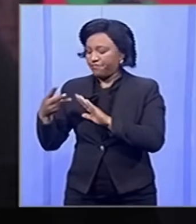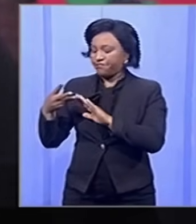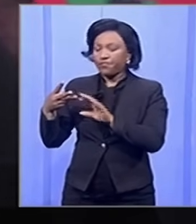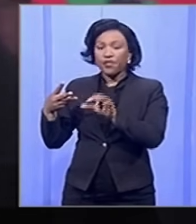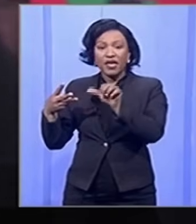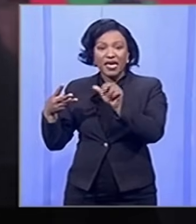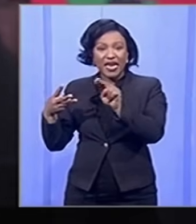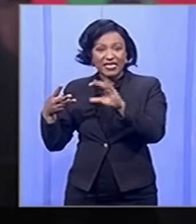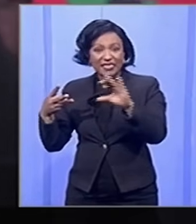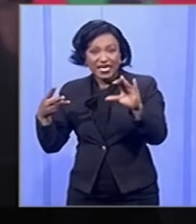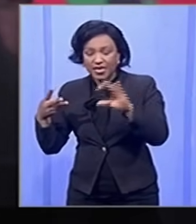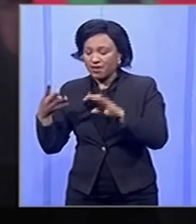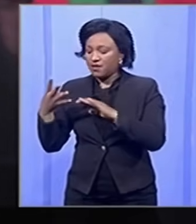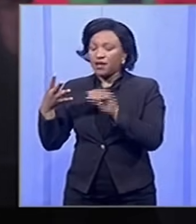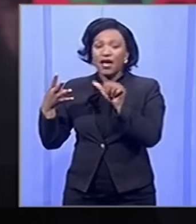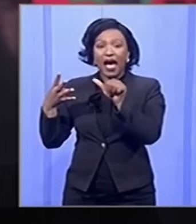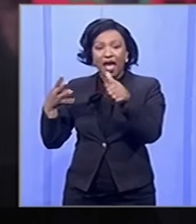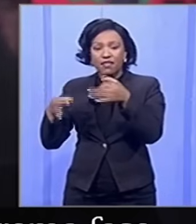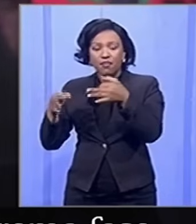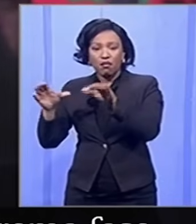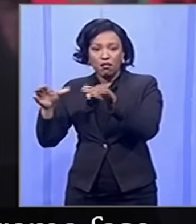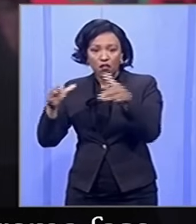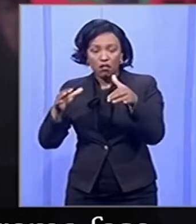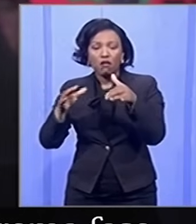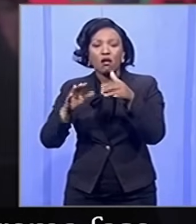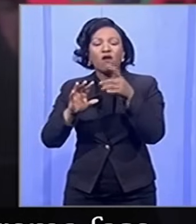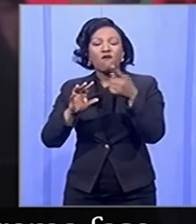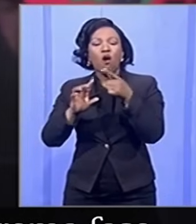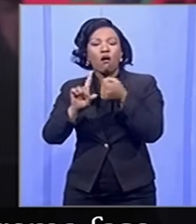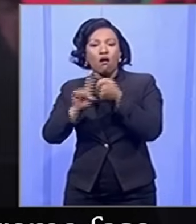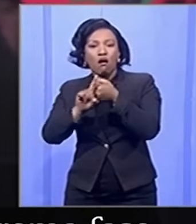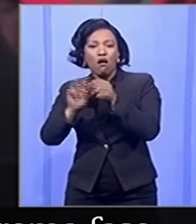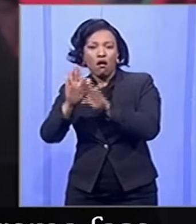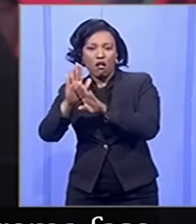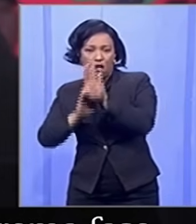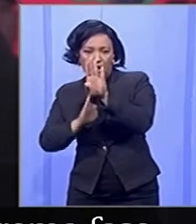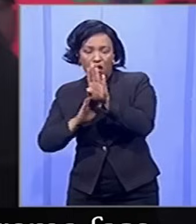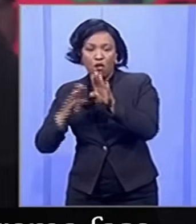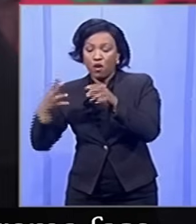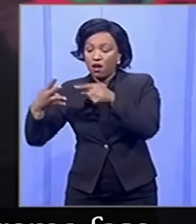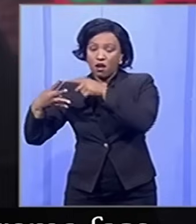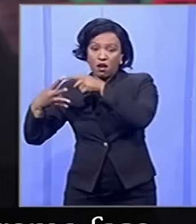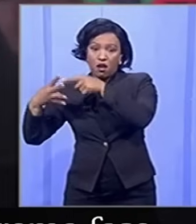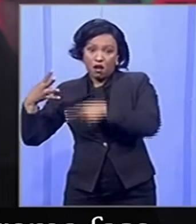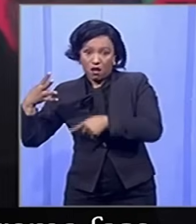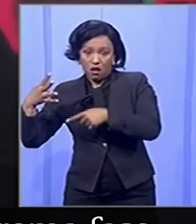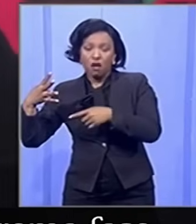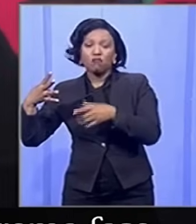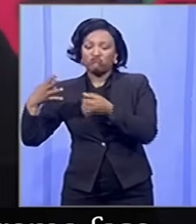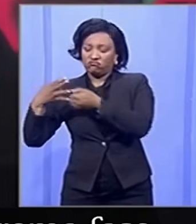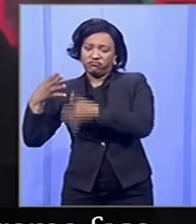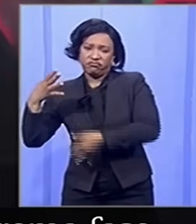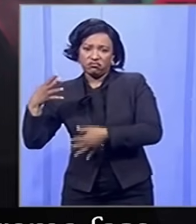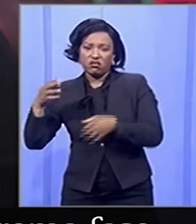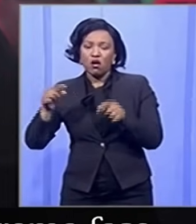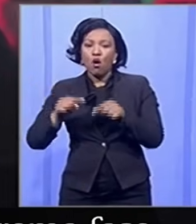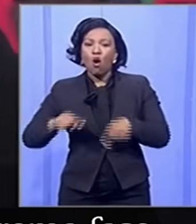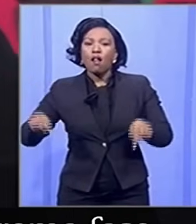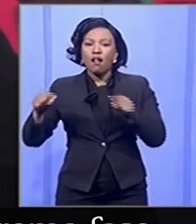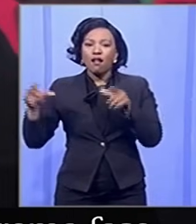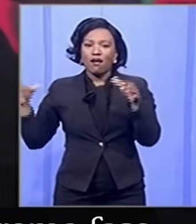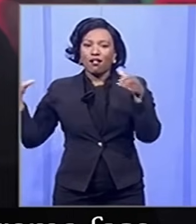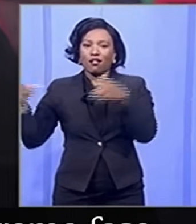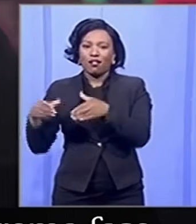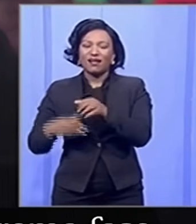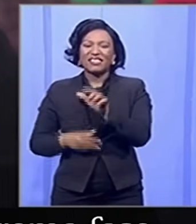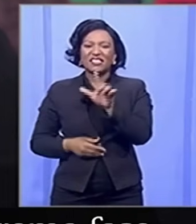all progressive forces ha re combine dinomoro tsa rona. We are 70%